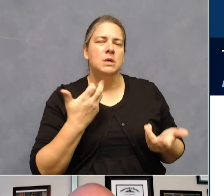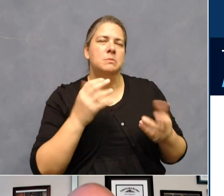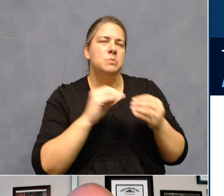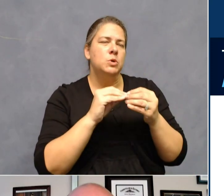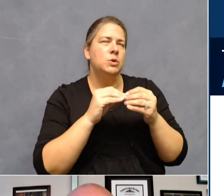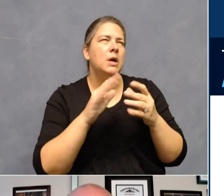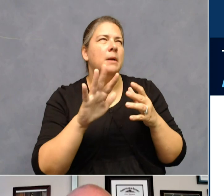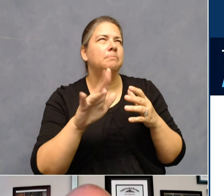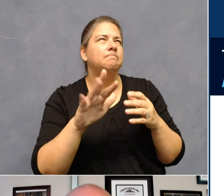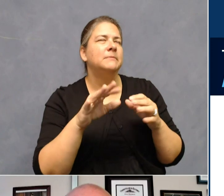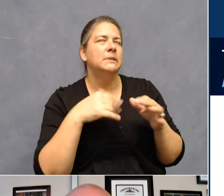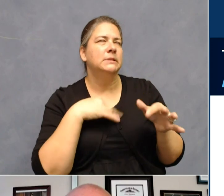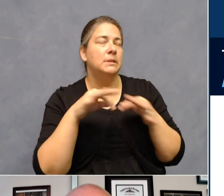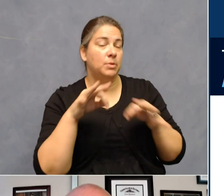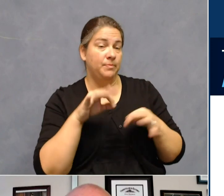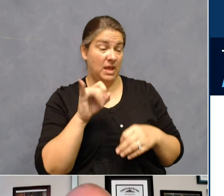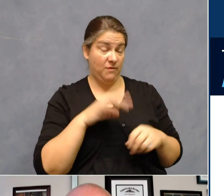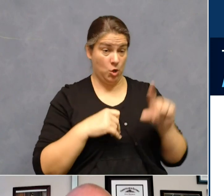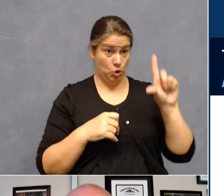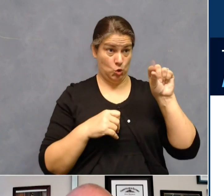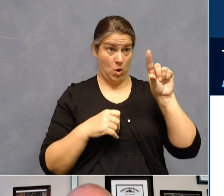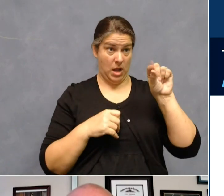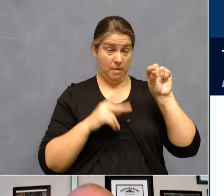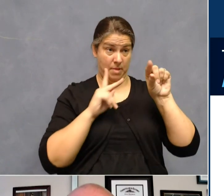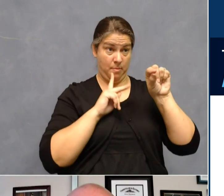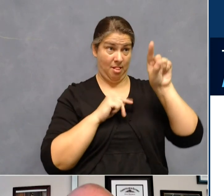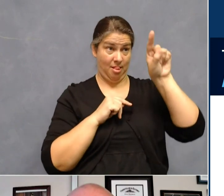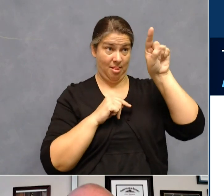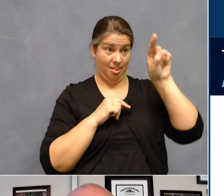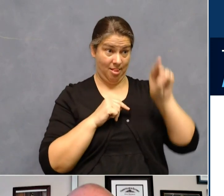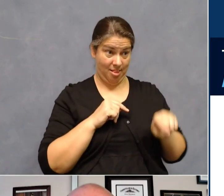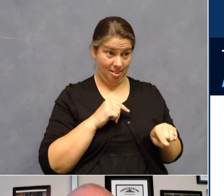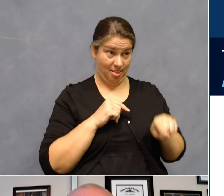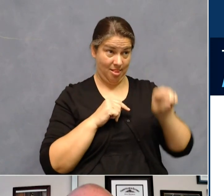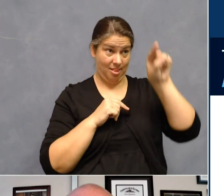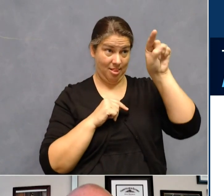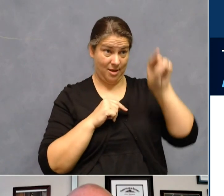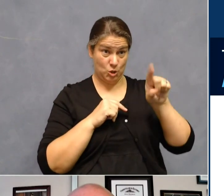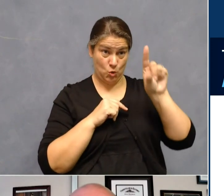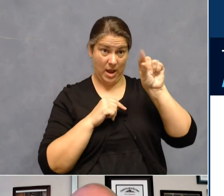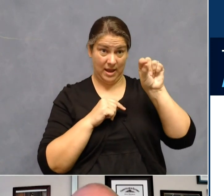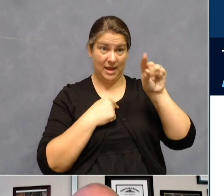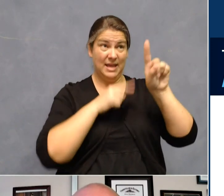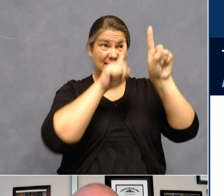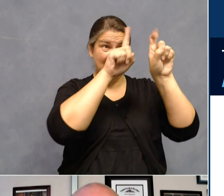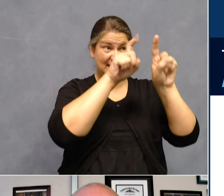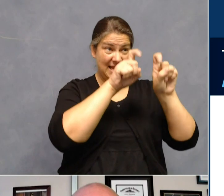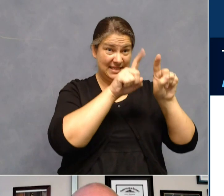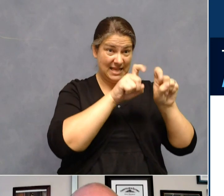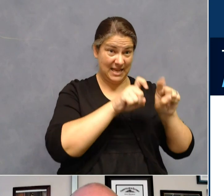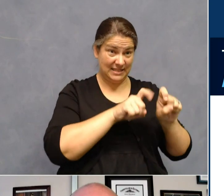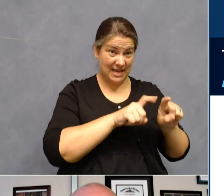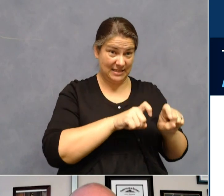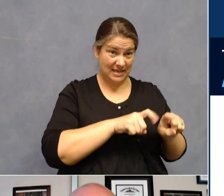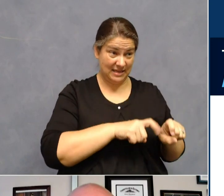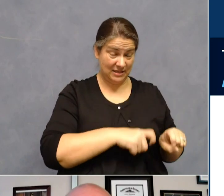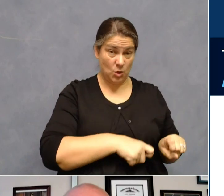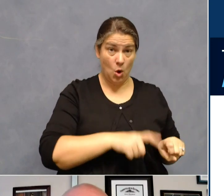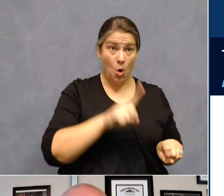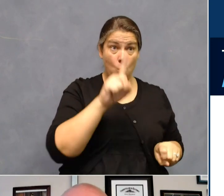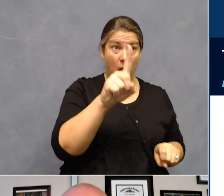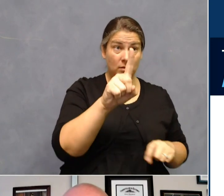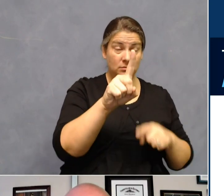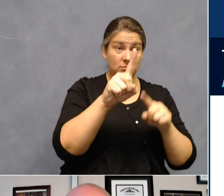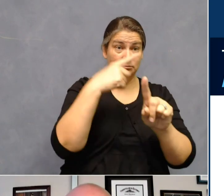one person is positive, that's a 5% positivity rate. If we test 100 people